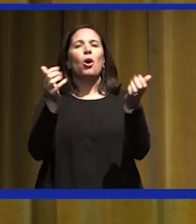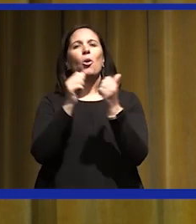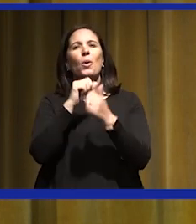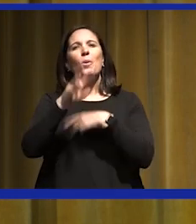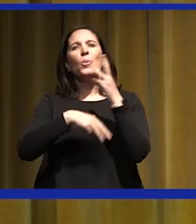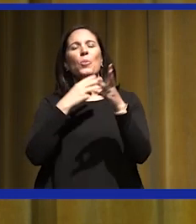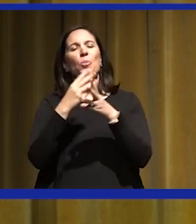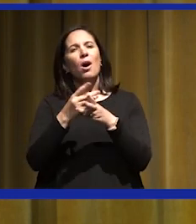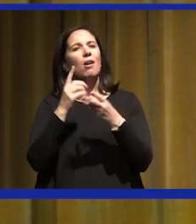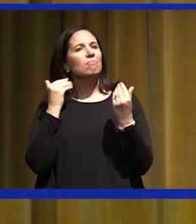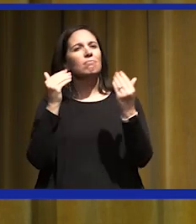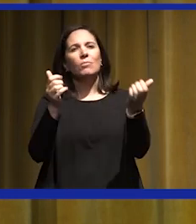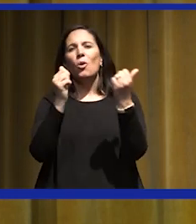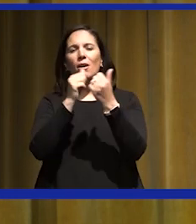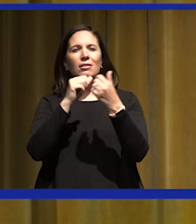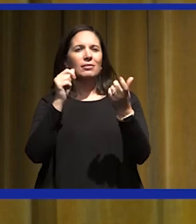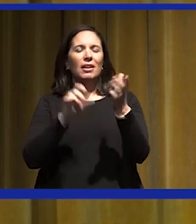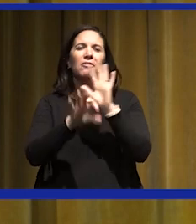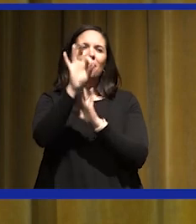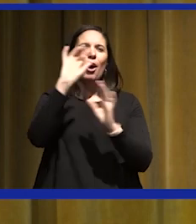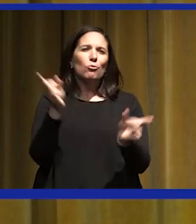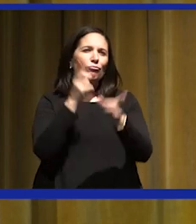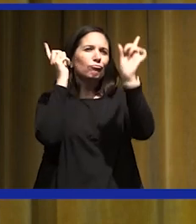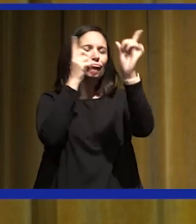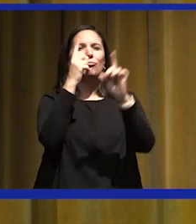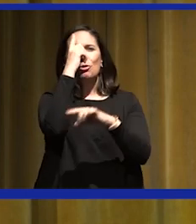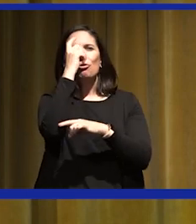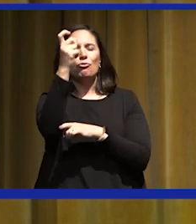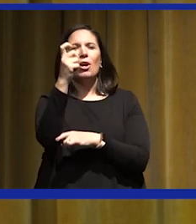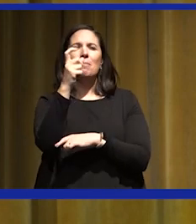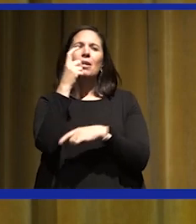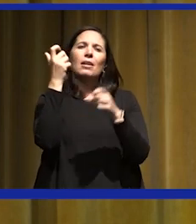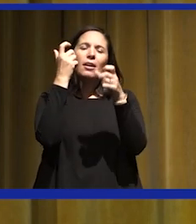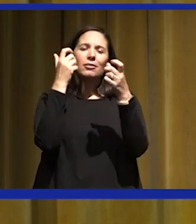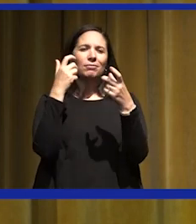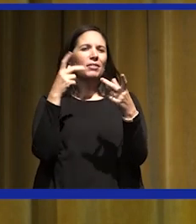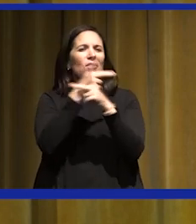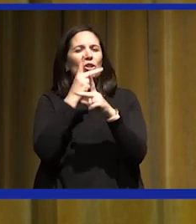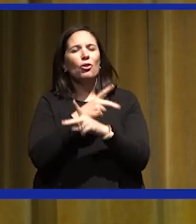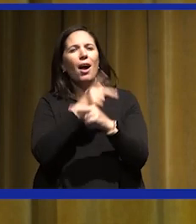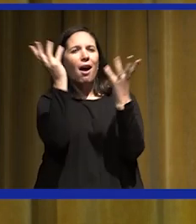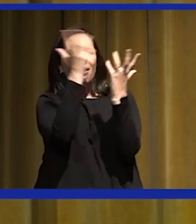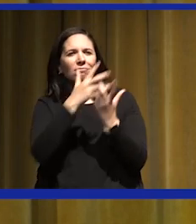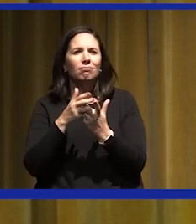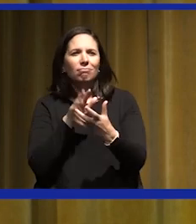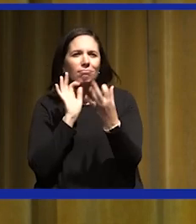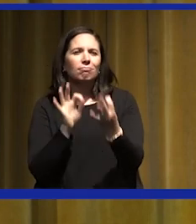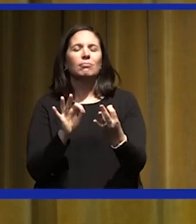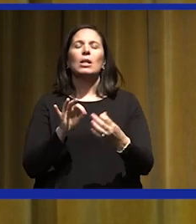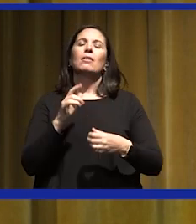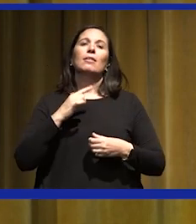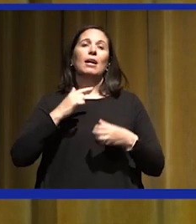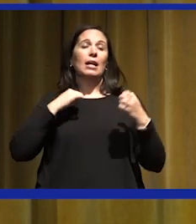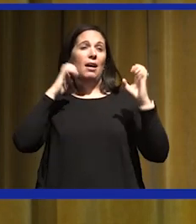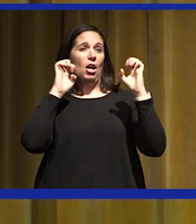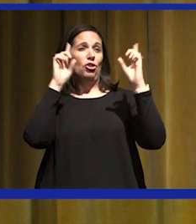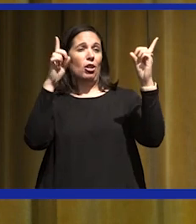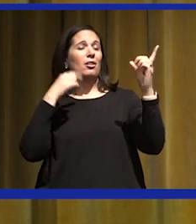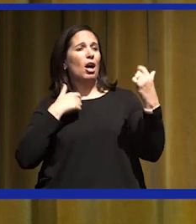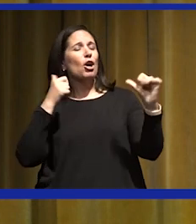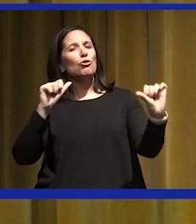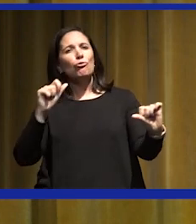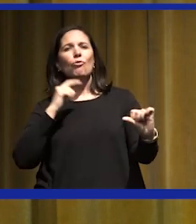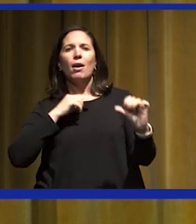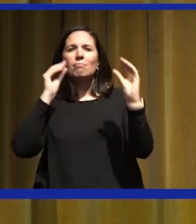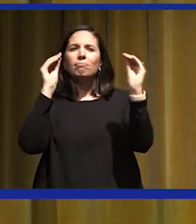your dreams and take your time finding your niche. As an educator, I try to impress upon students a few simple concepts I believe